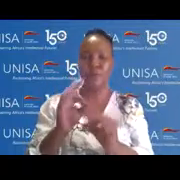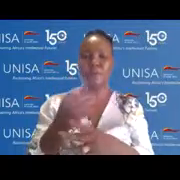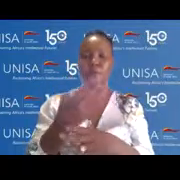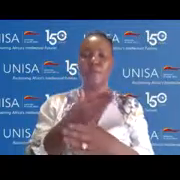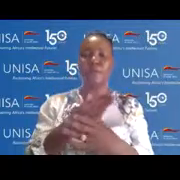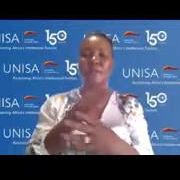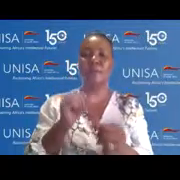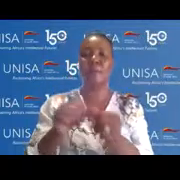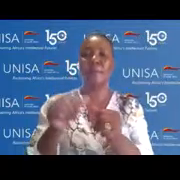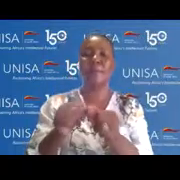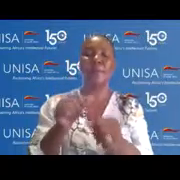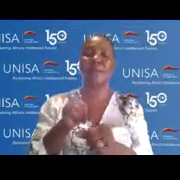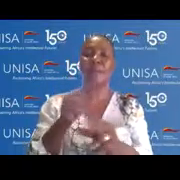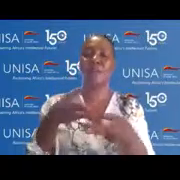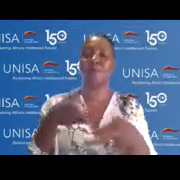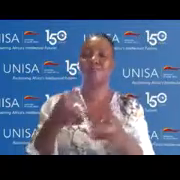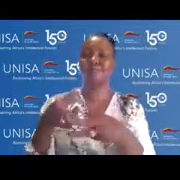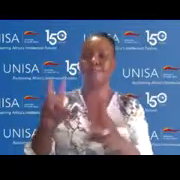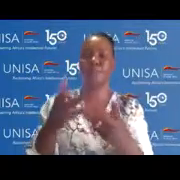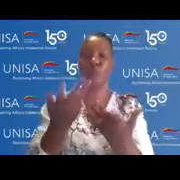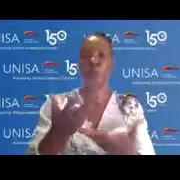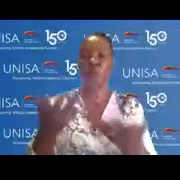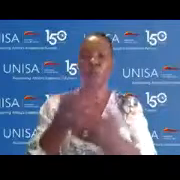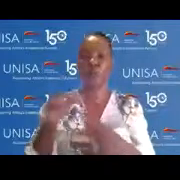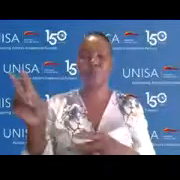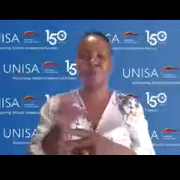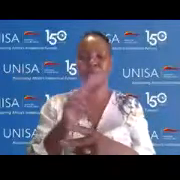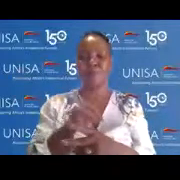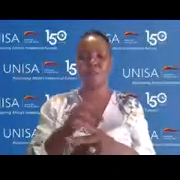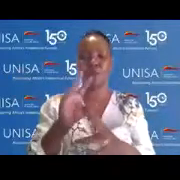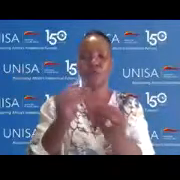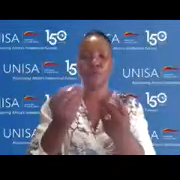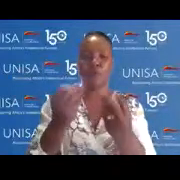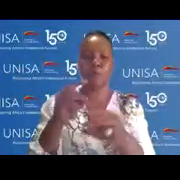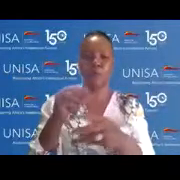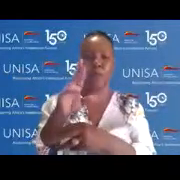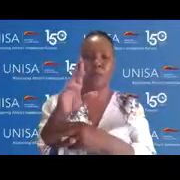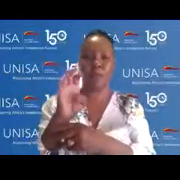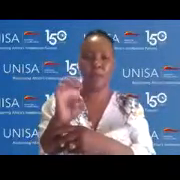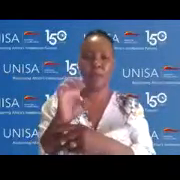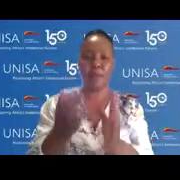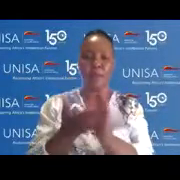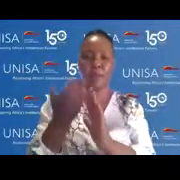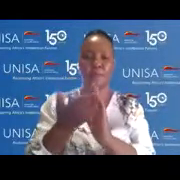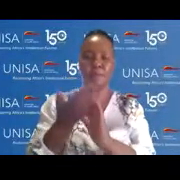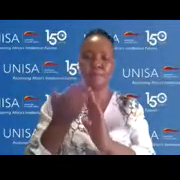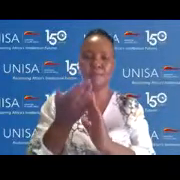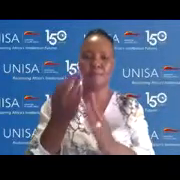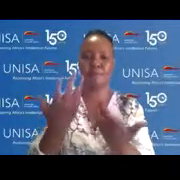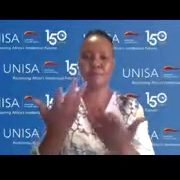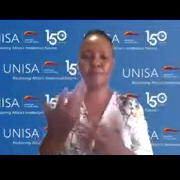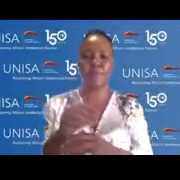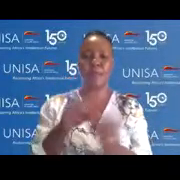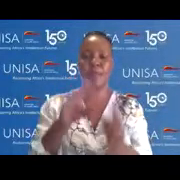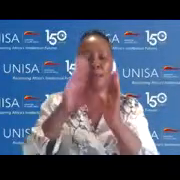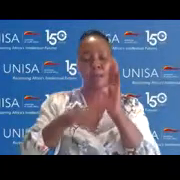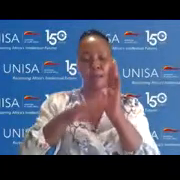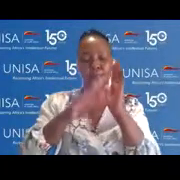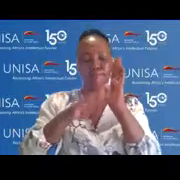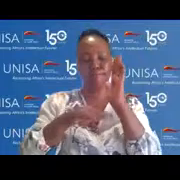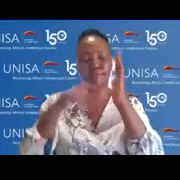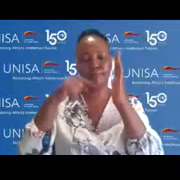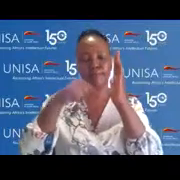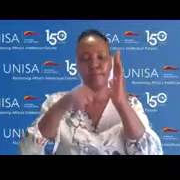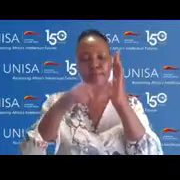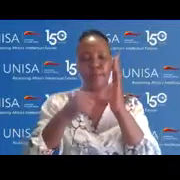is where you can see the software update is sitting. Then the next one is right at the bottom. Okay, you won't probably have developer